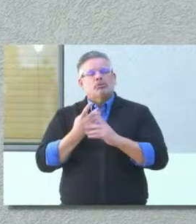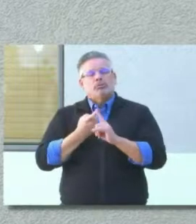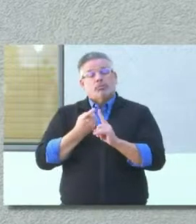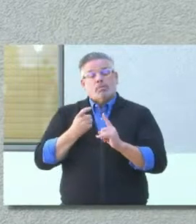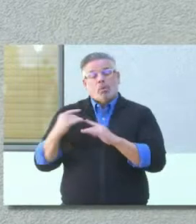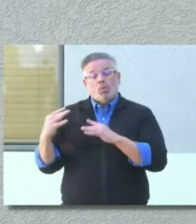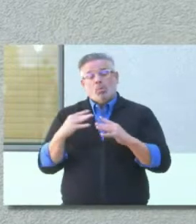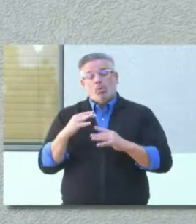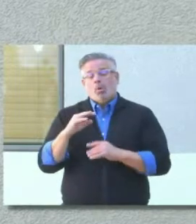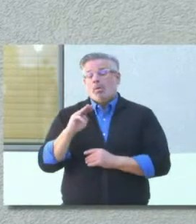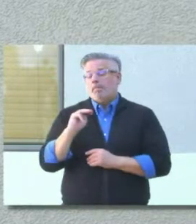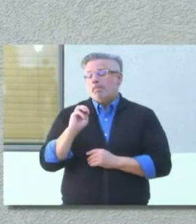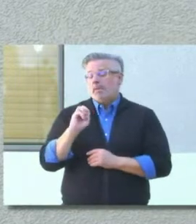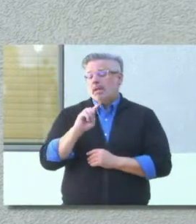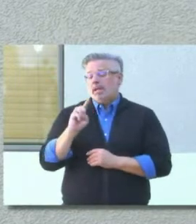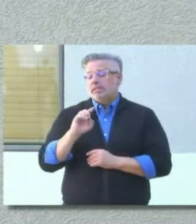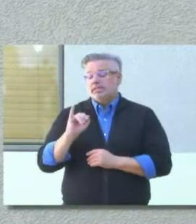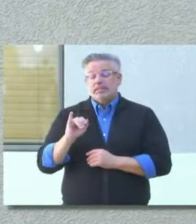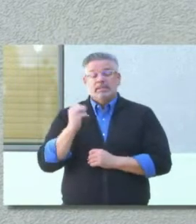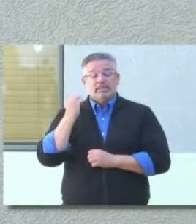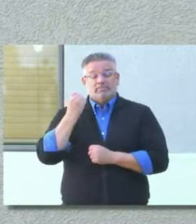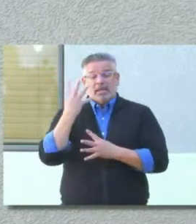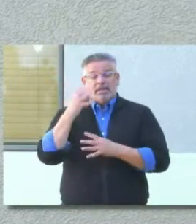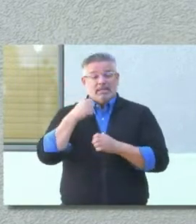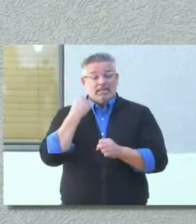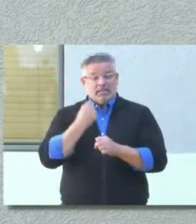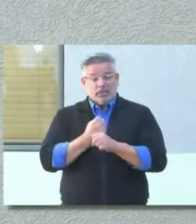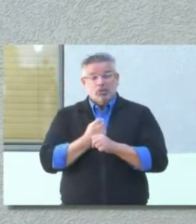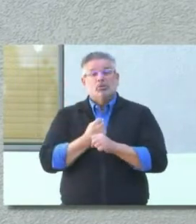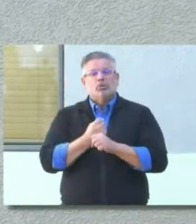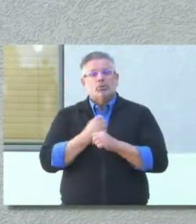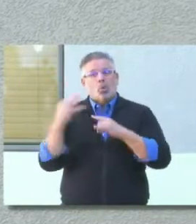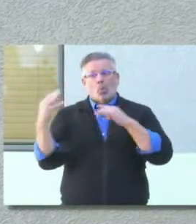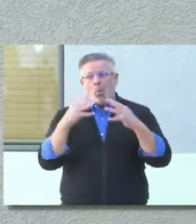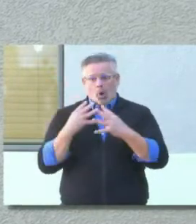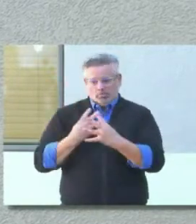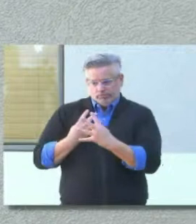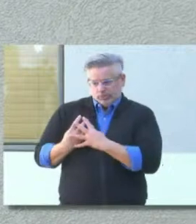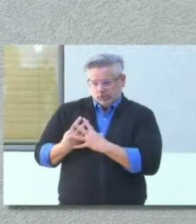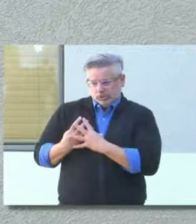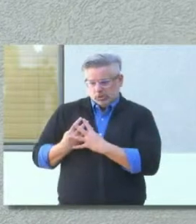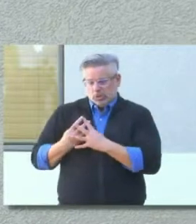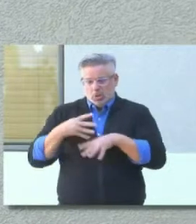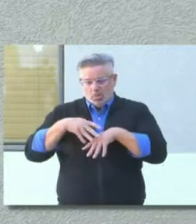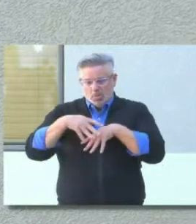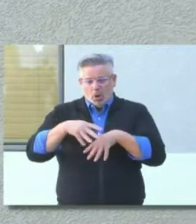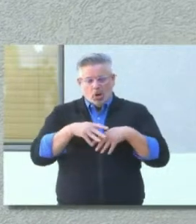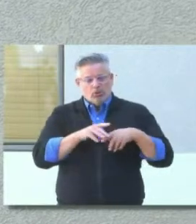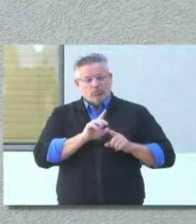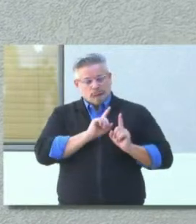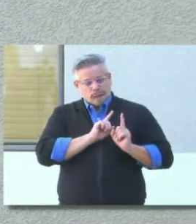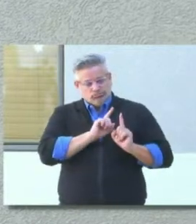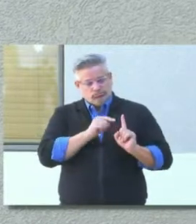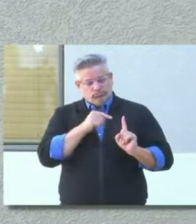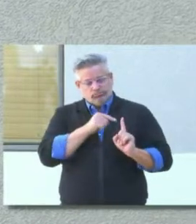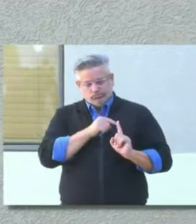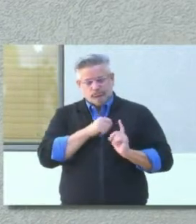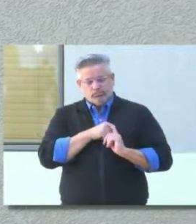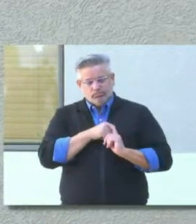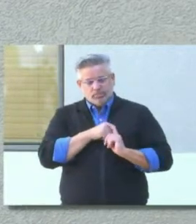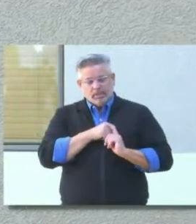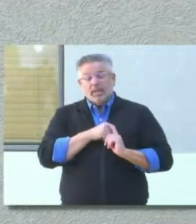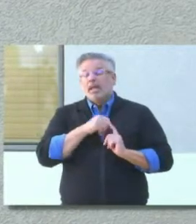Menzies. He spent years and years as a prisoner of war, marched in Corregidor, fought side by side